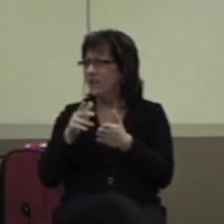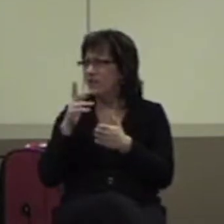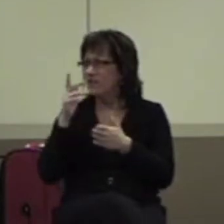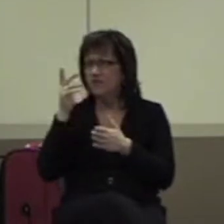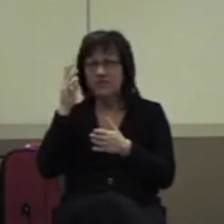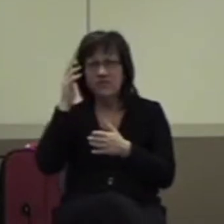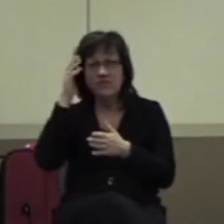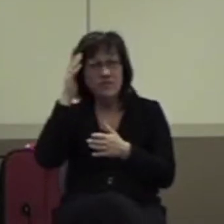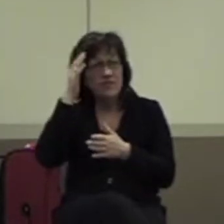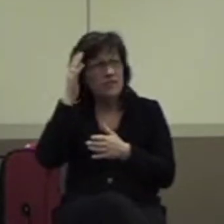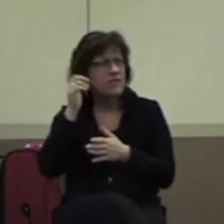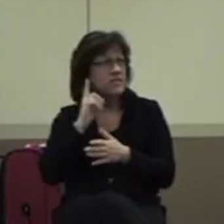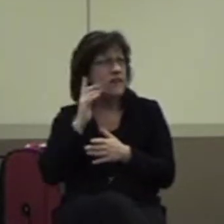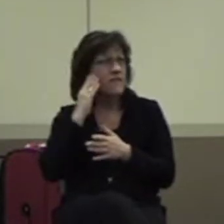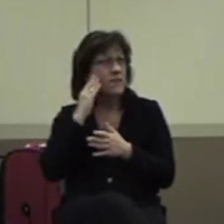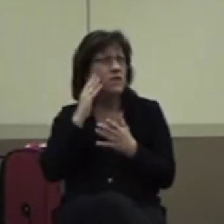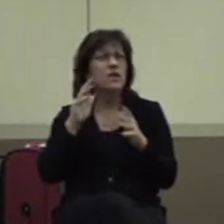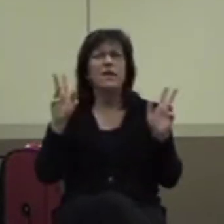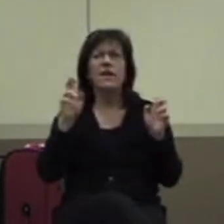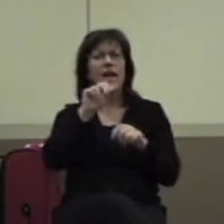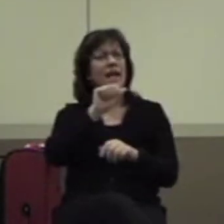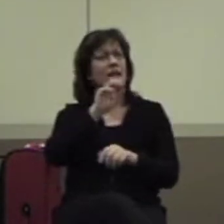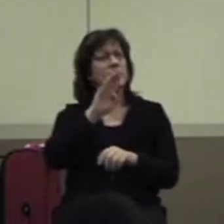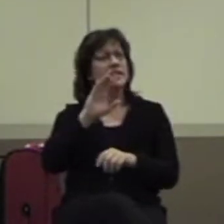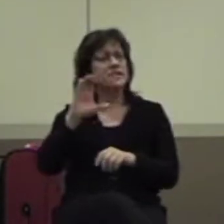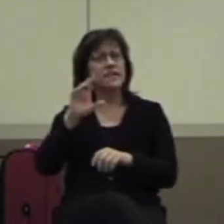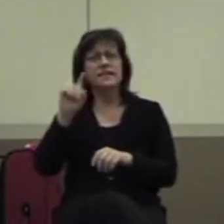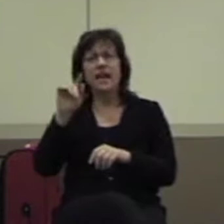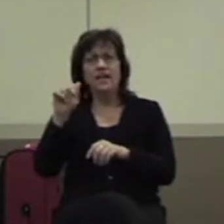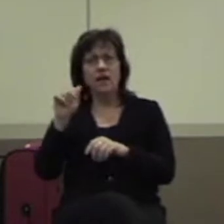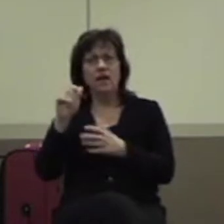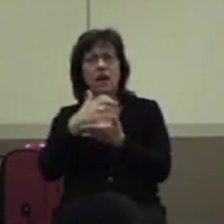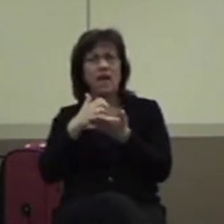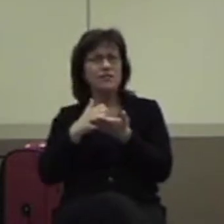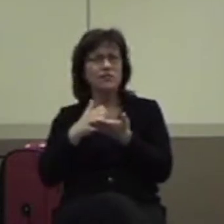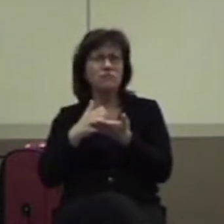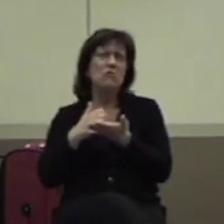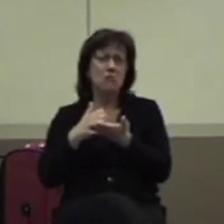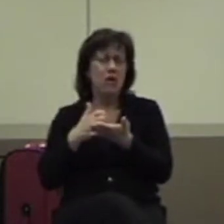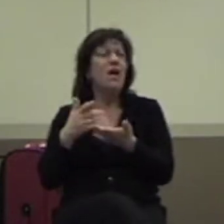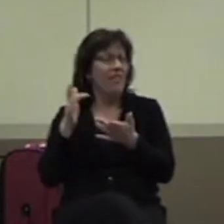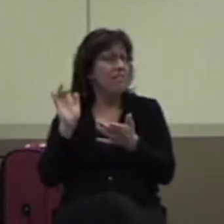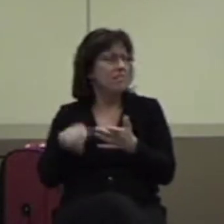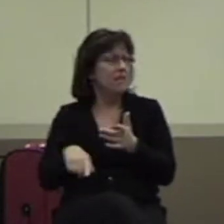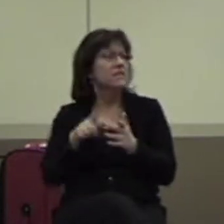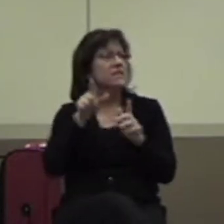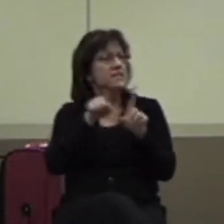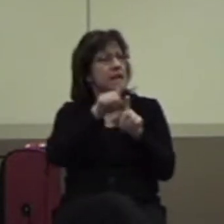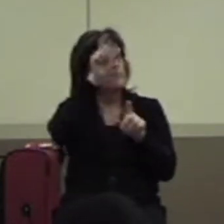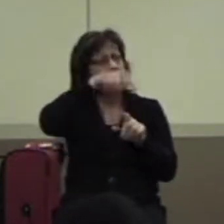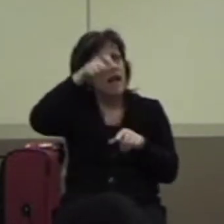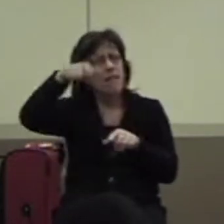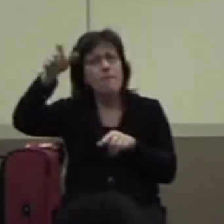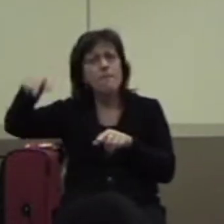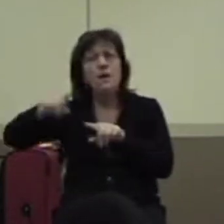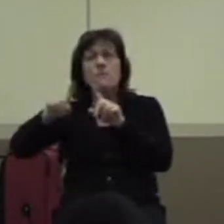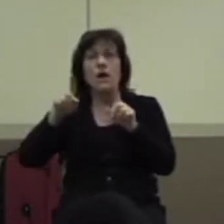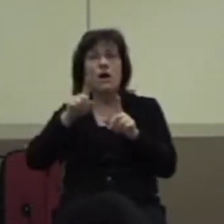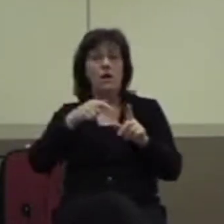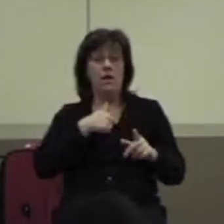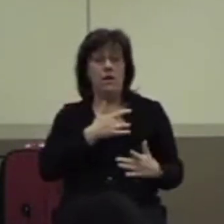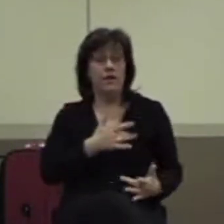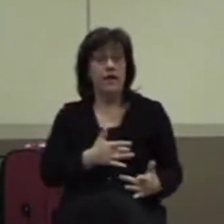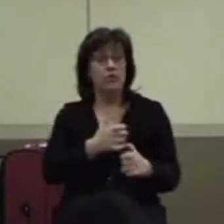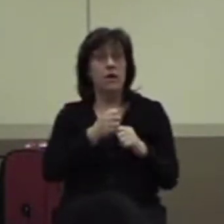way, do you know what I'm talking about? ABC data collection. Yeah, it was the same columns, but what I tended to